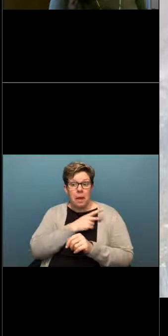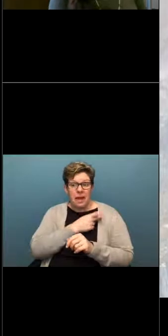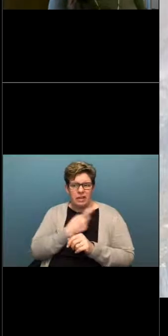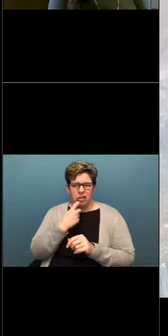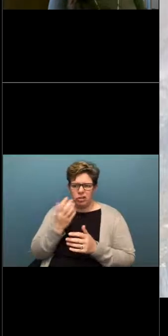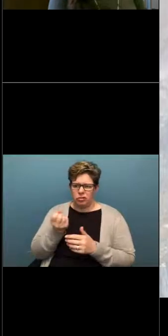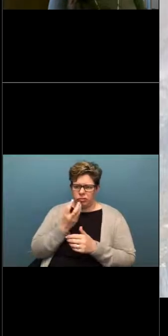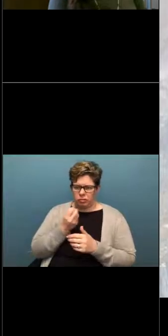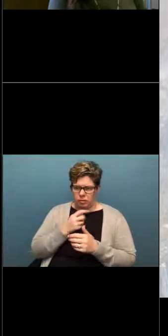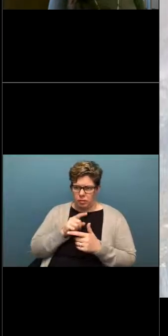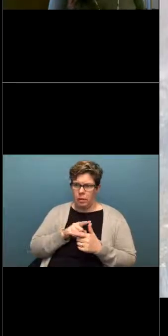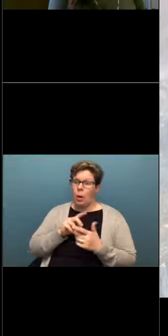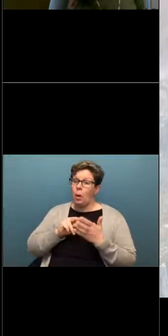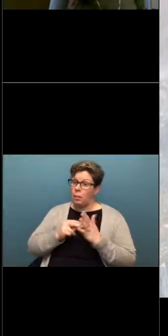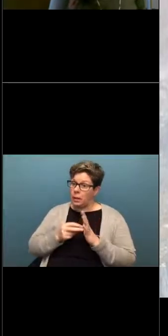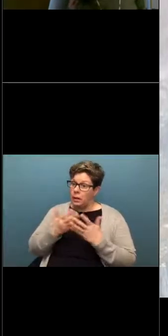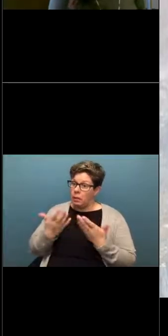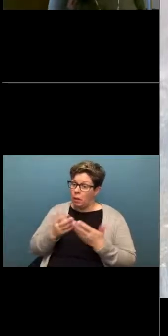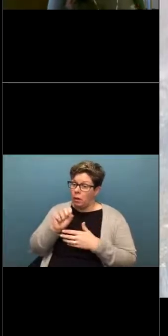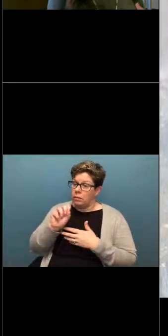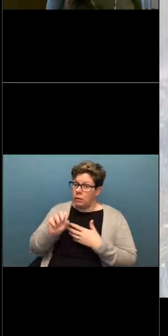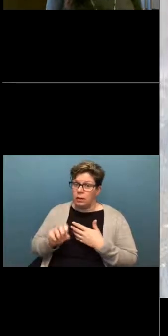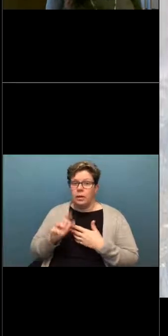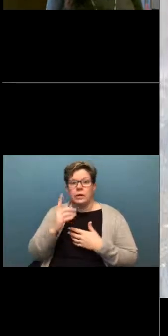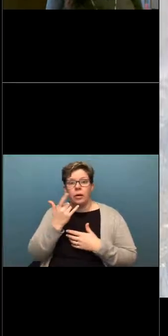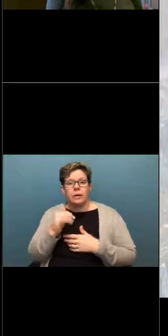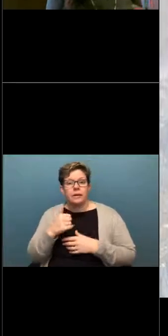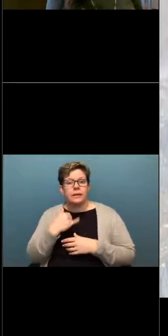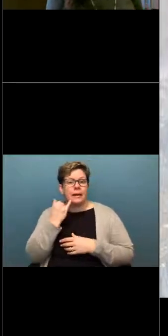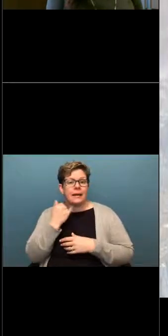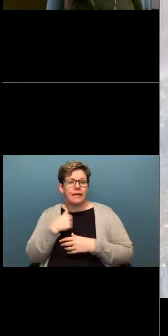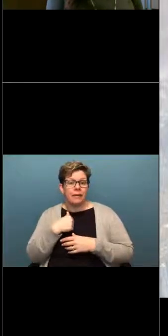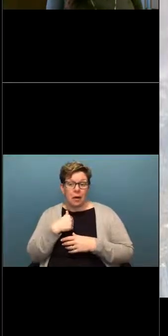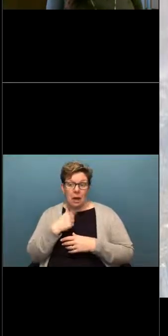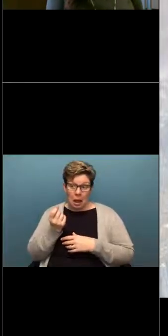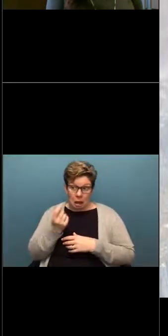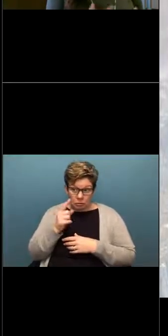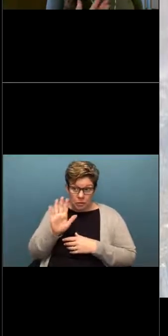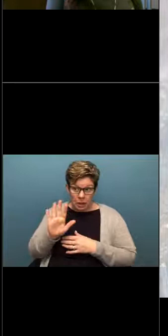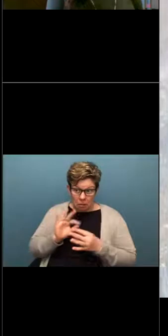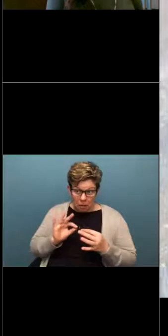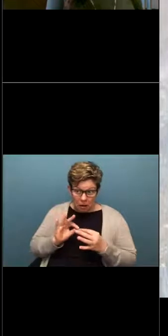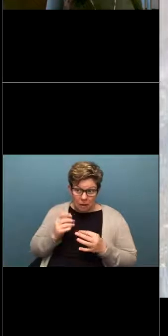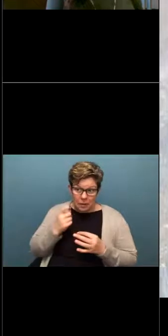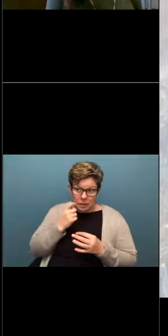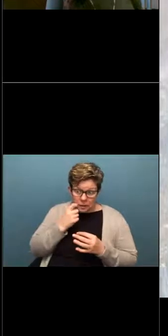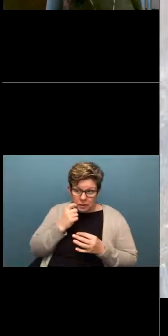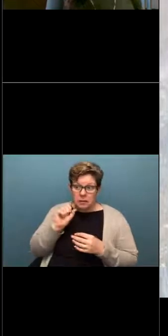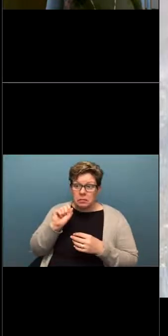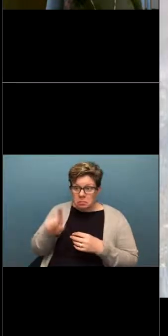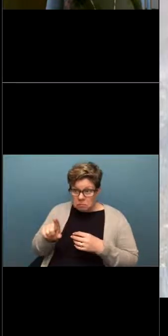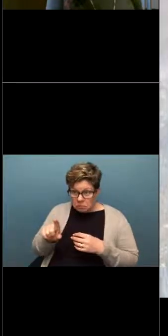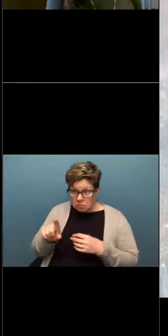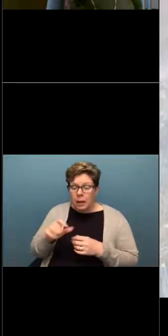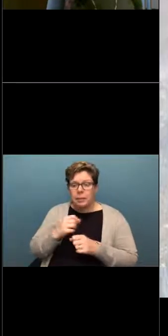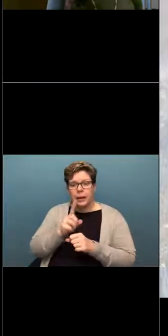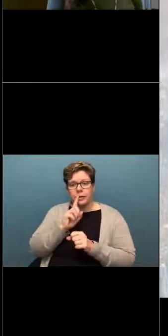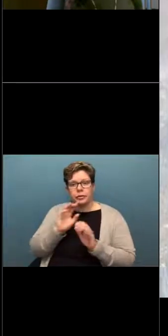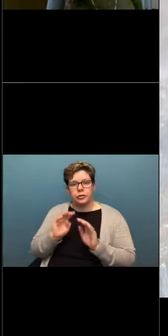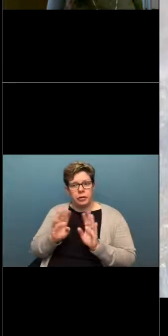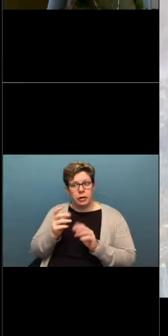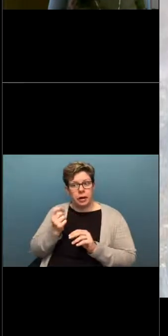patient. So it oftentimes looks like this: if I'm understanding you correctly, or just reaffirming and making sure that